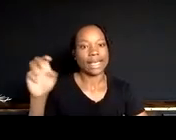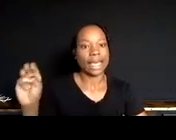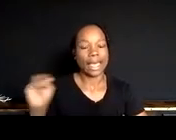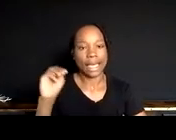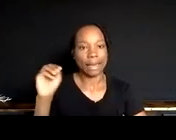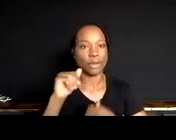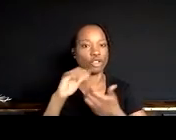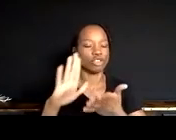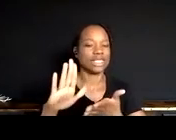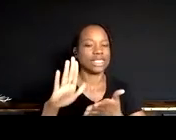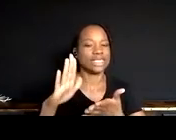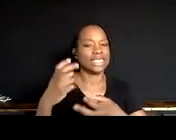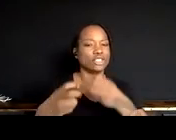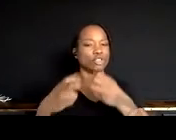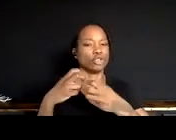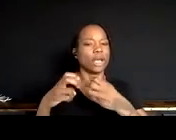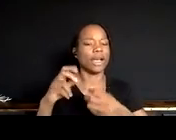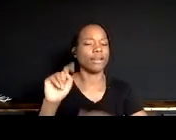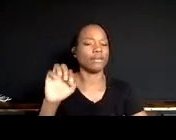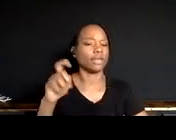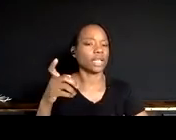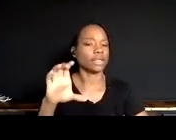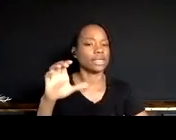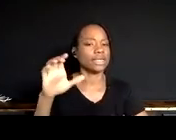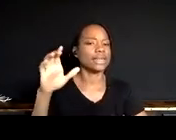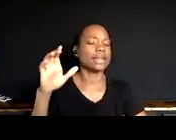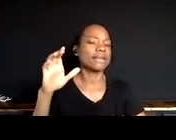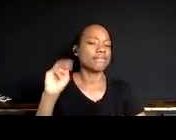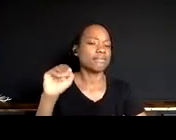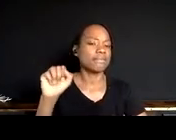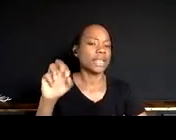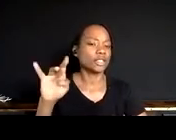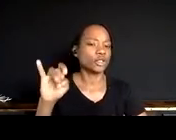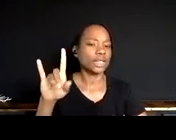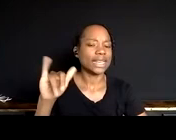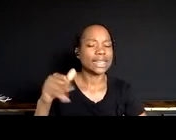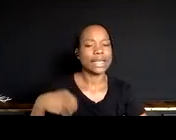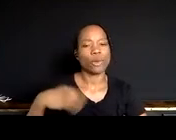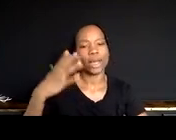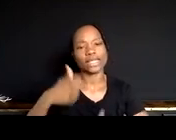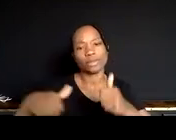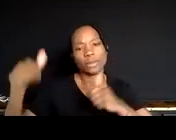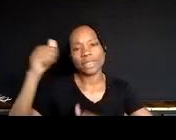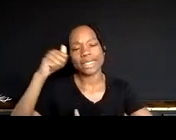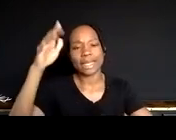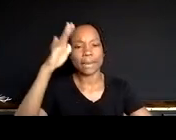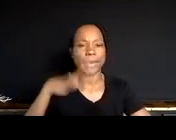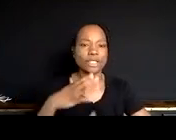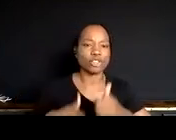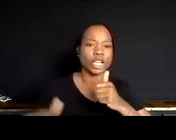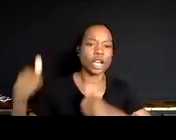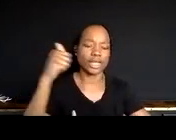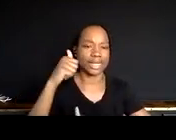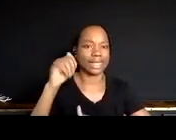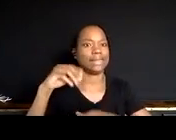masculinity and or white supremacy and the patriarchy that shows up in our society every single day.